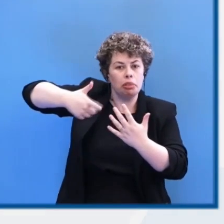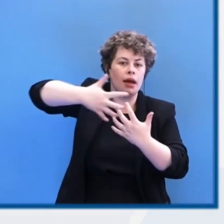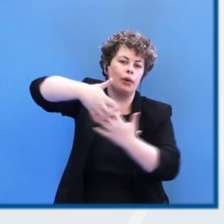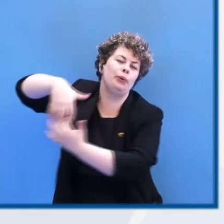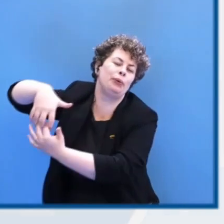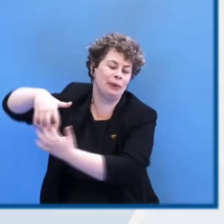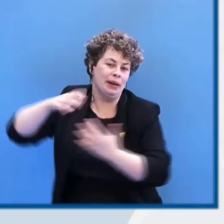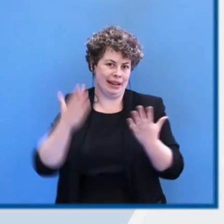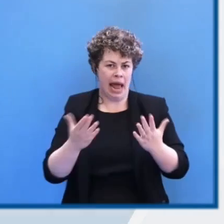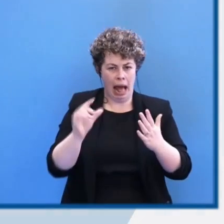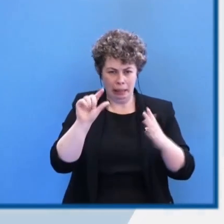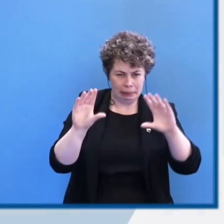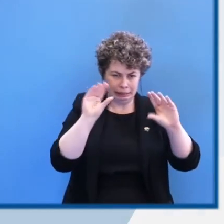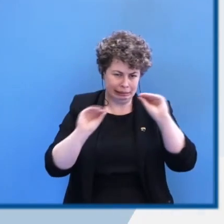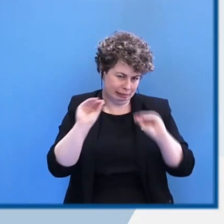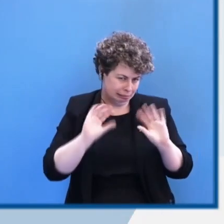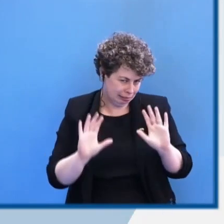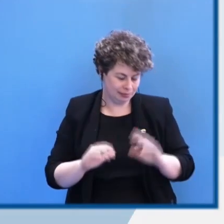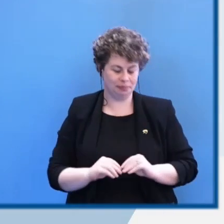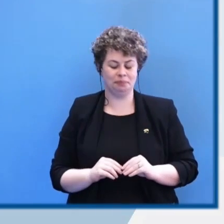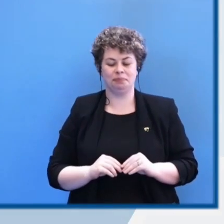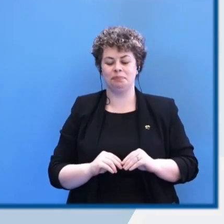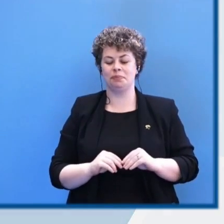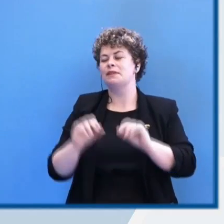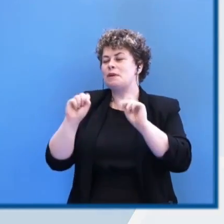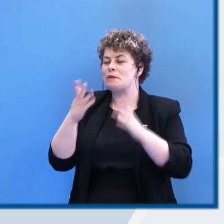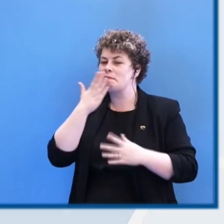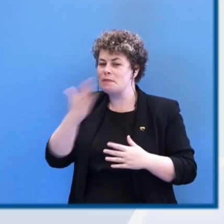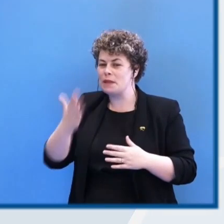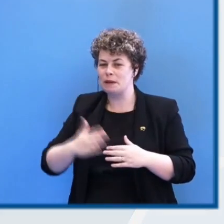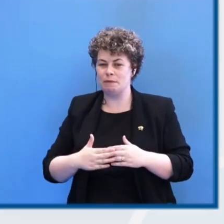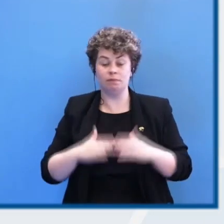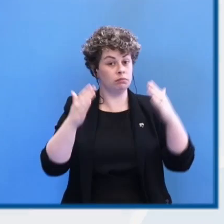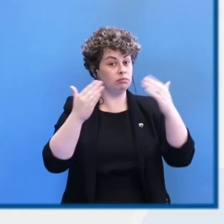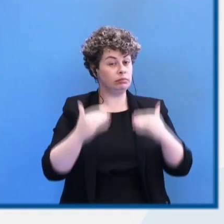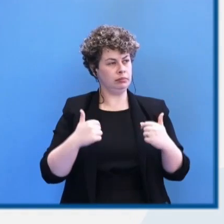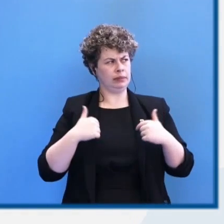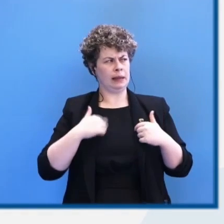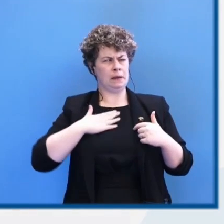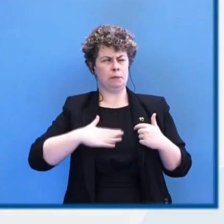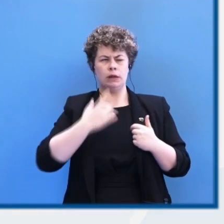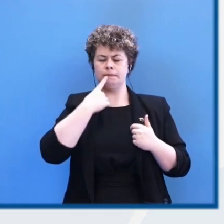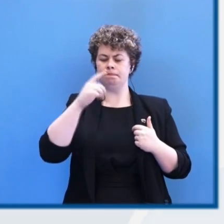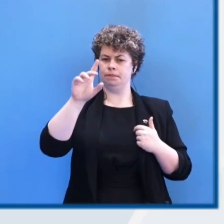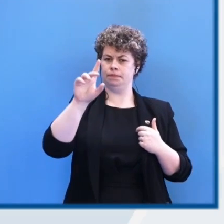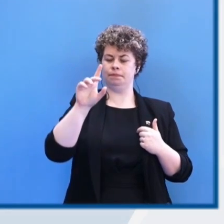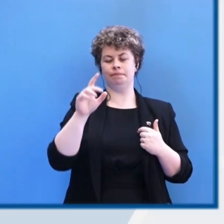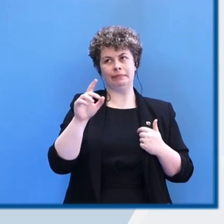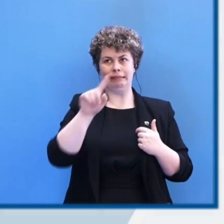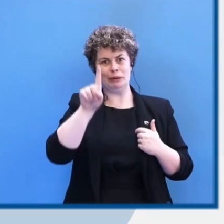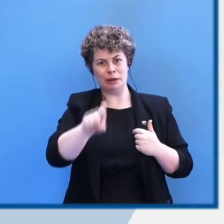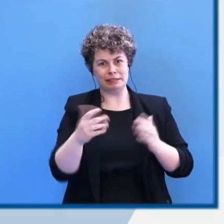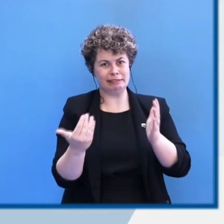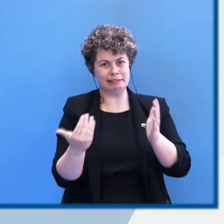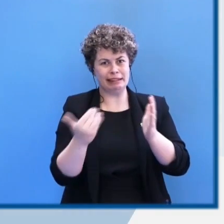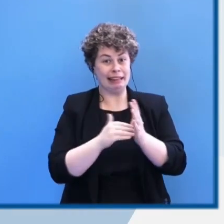I raise the question of data again, because I think it is incredibly important. Olaf,